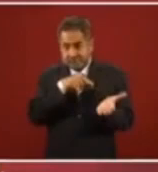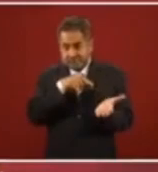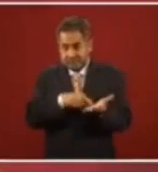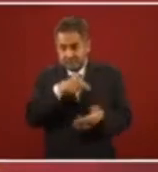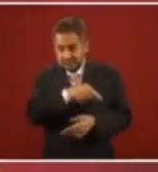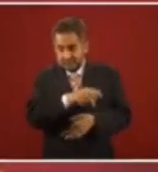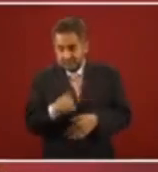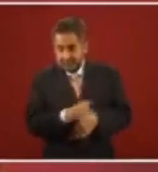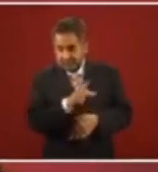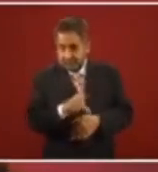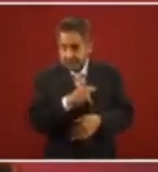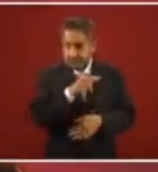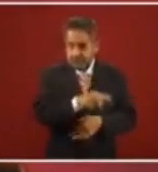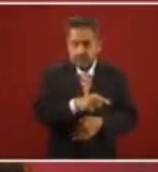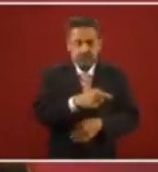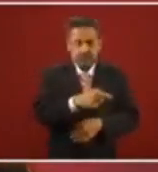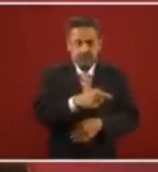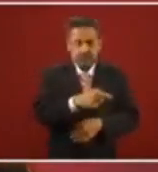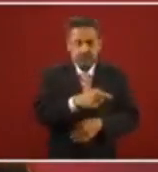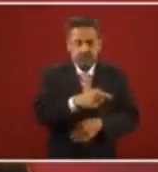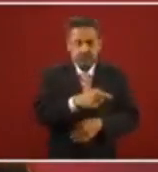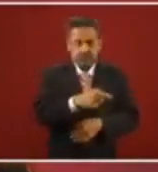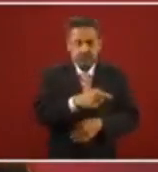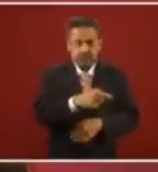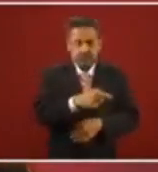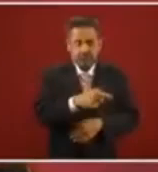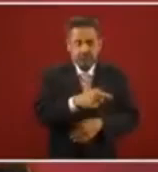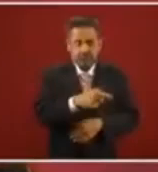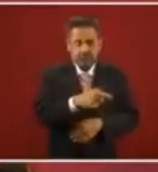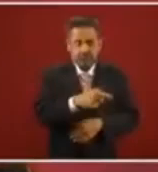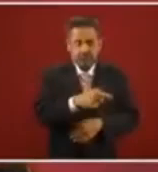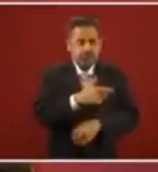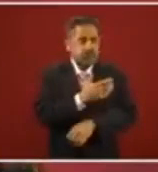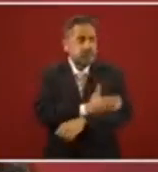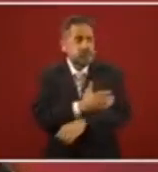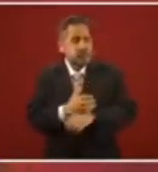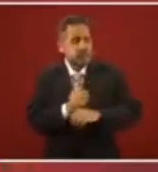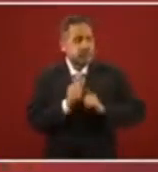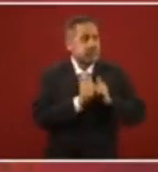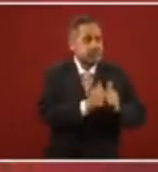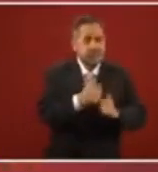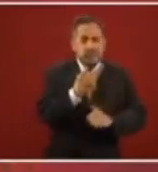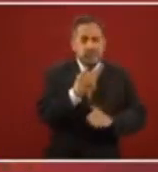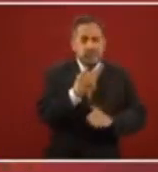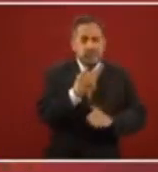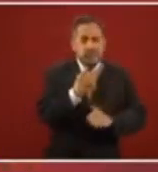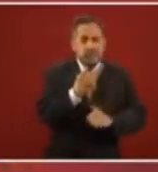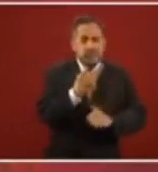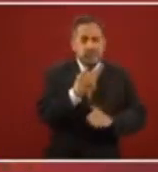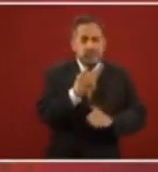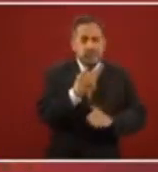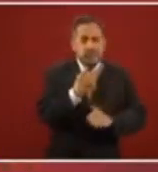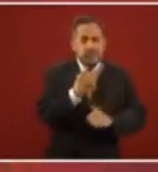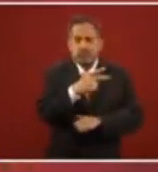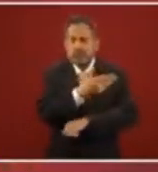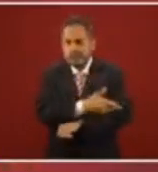...acompañar... ...a los... ...familiares... ...and... ...to... ...acompañar... ...a las diez... de la mañana... ...at...